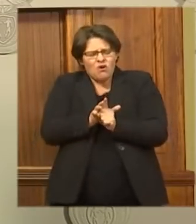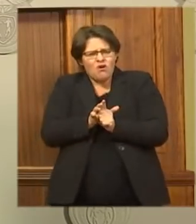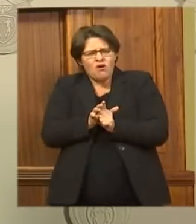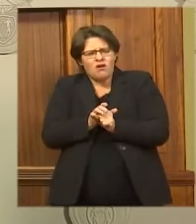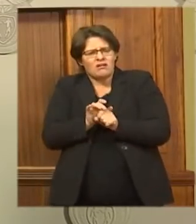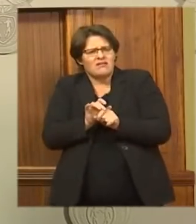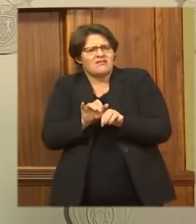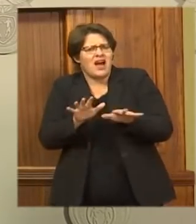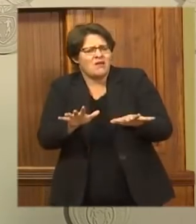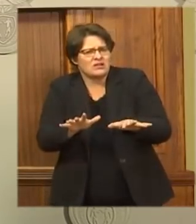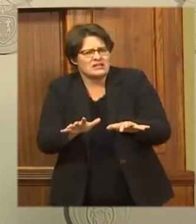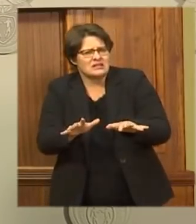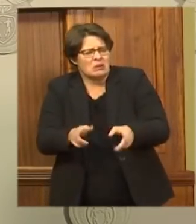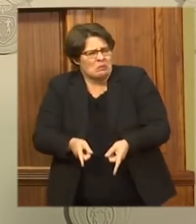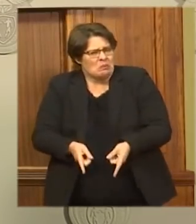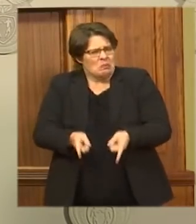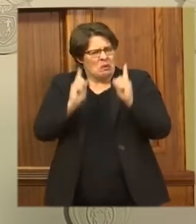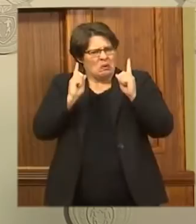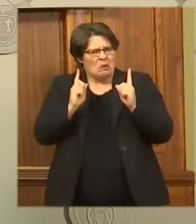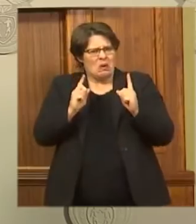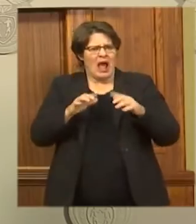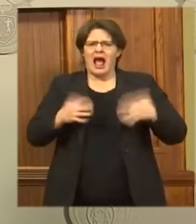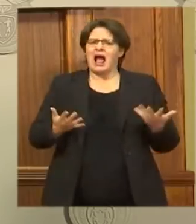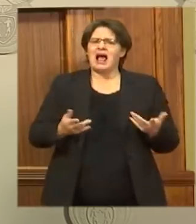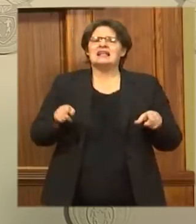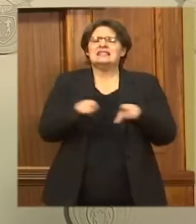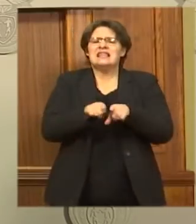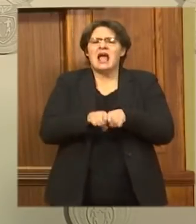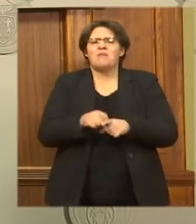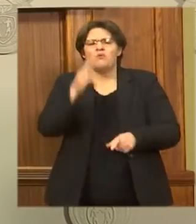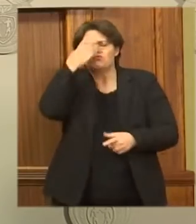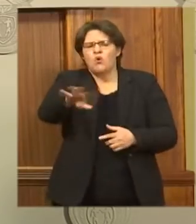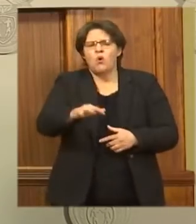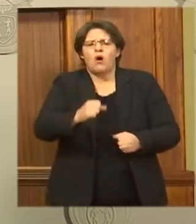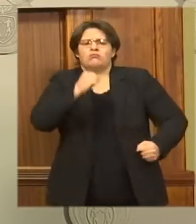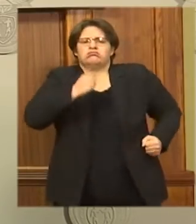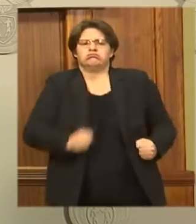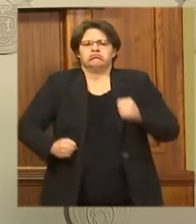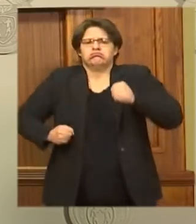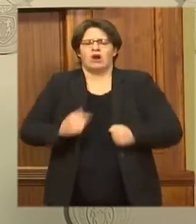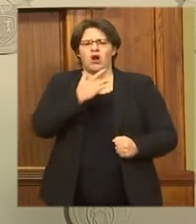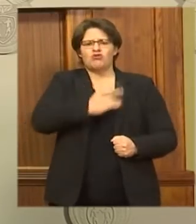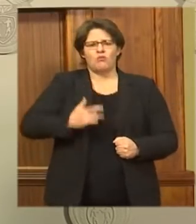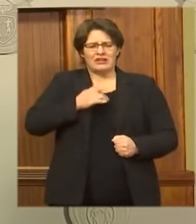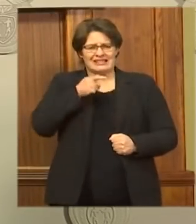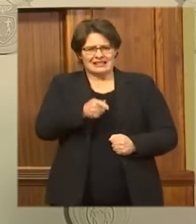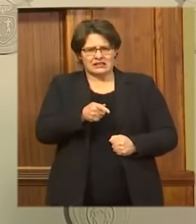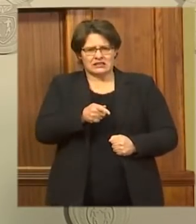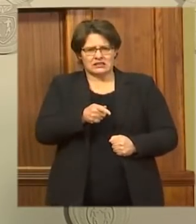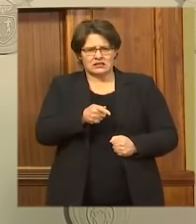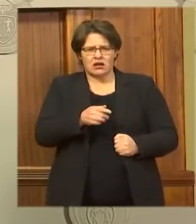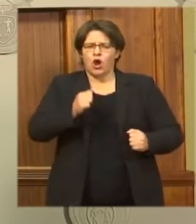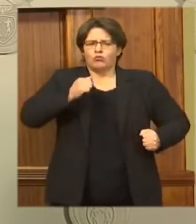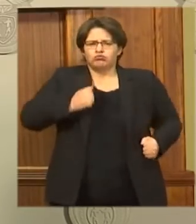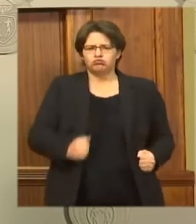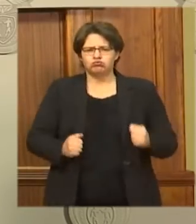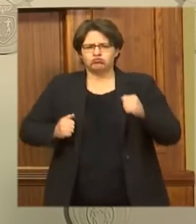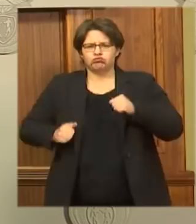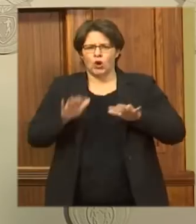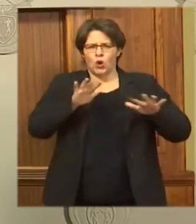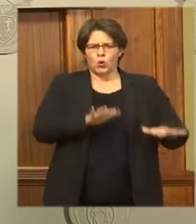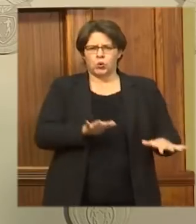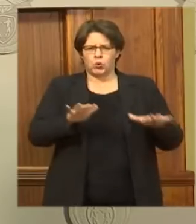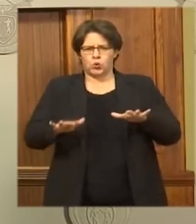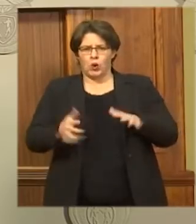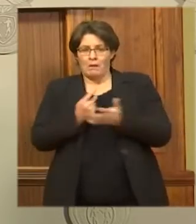coronavirus pandemic is like running a marathon race and not a sprint. And